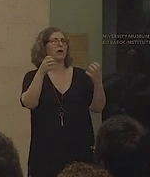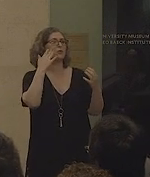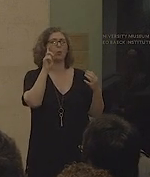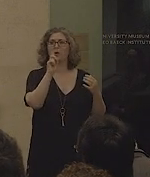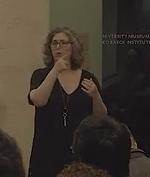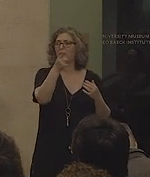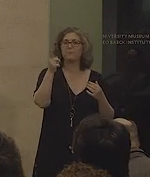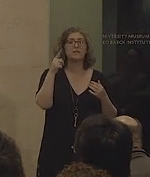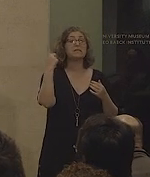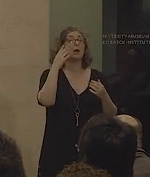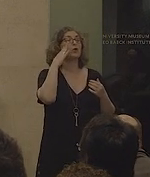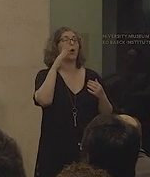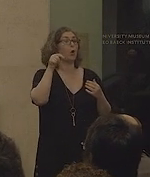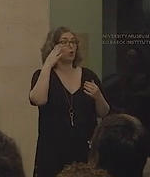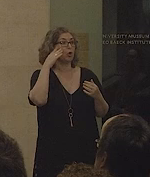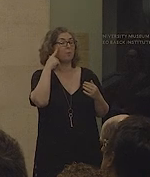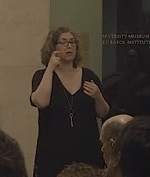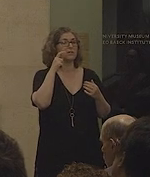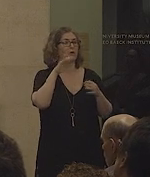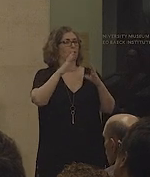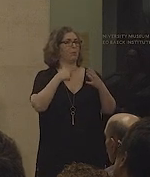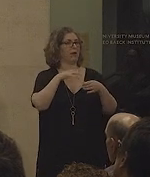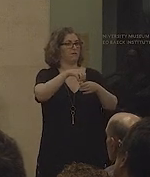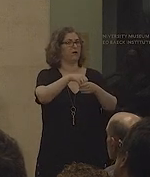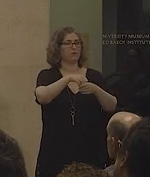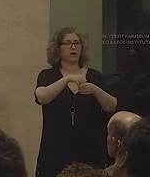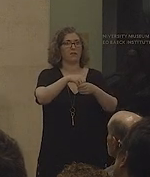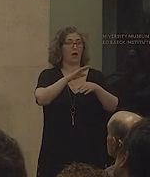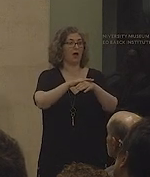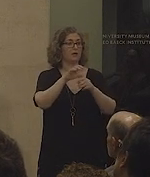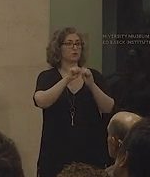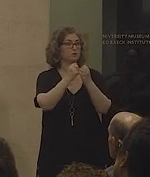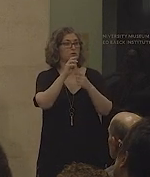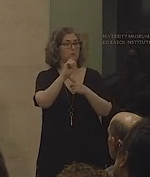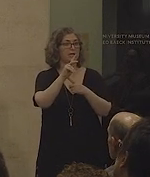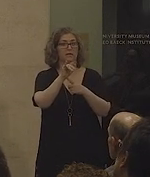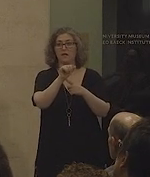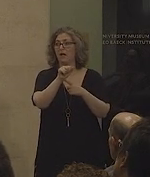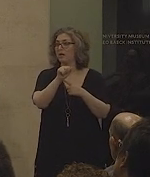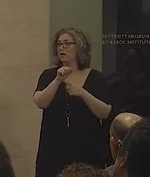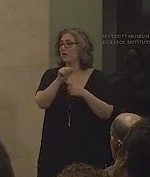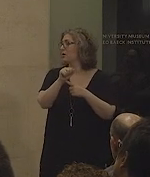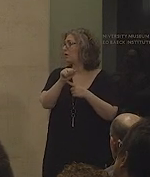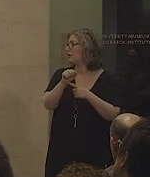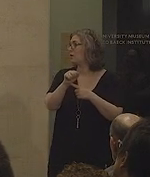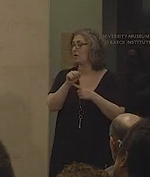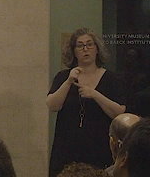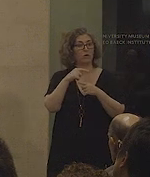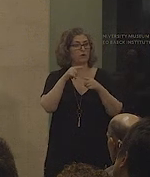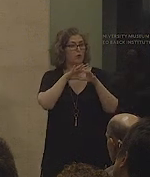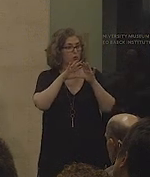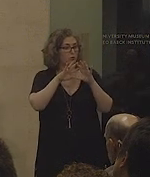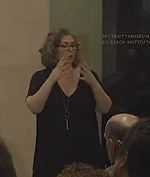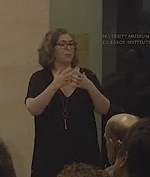sitting, who I know only because of a group that I'm part of on social media, who were a group of